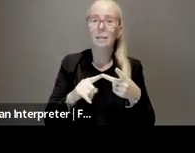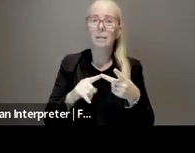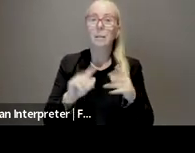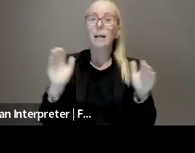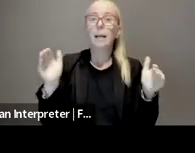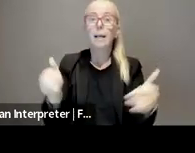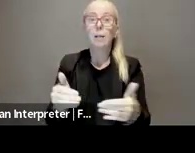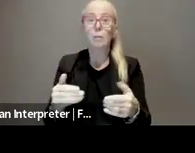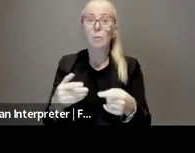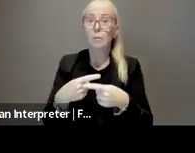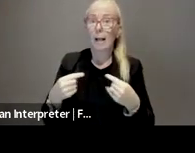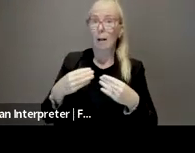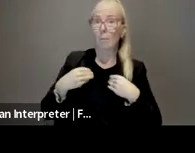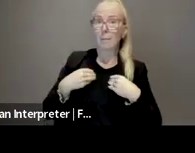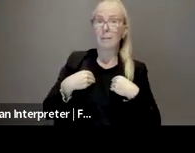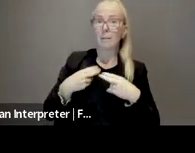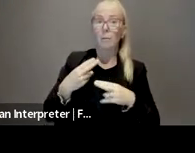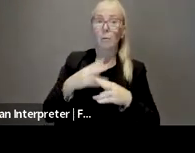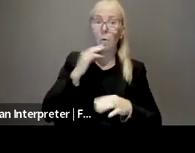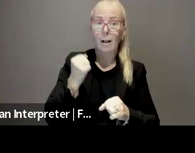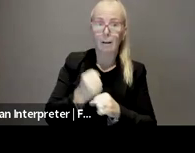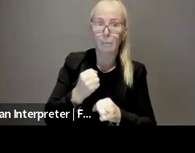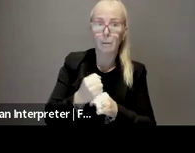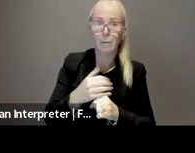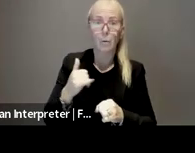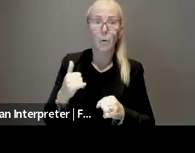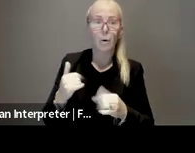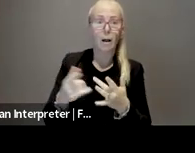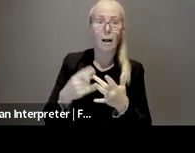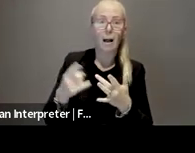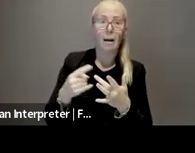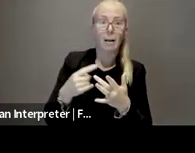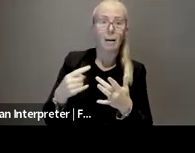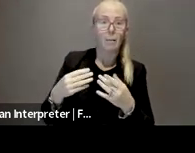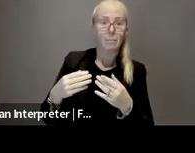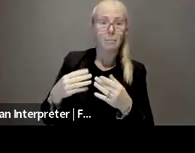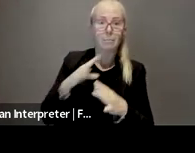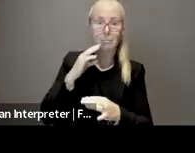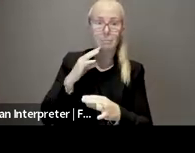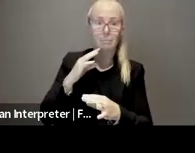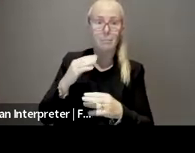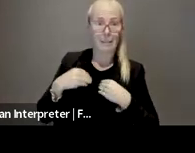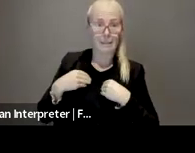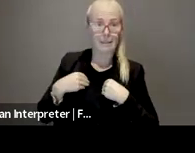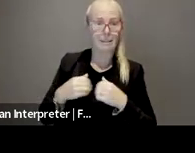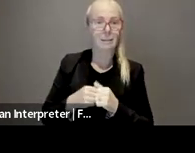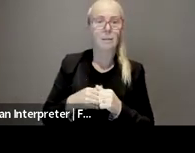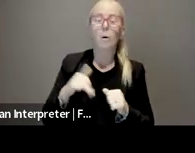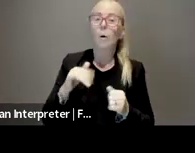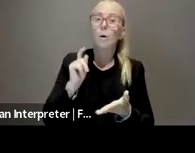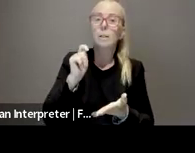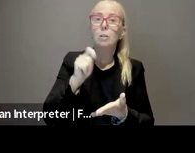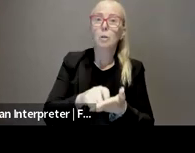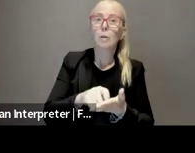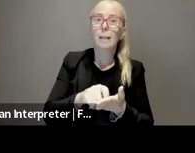making spaces more accessible, and donate to our research program to support university students working in disability tech. Together, we